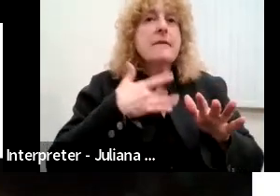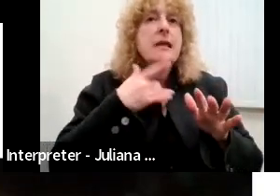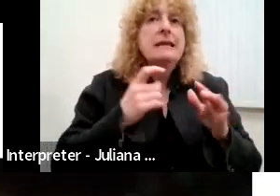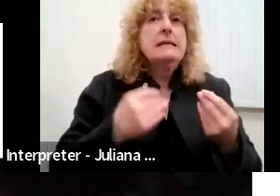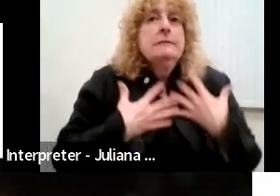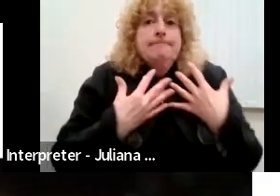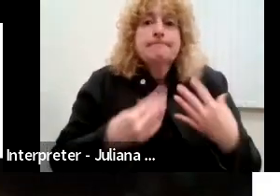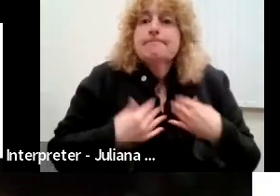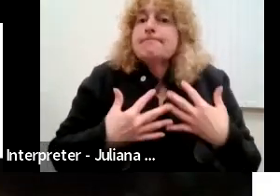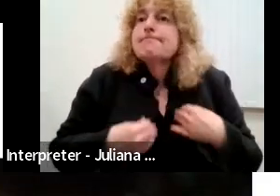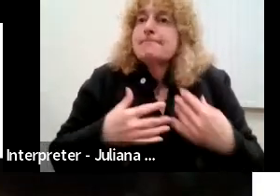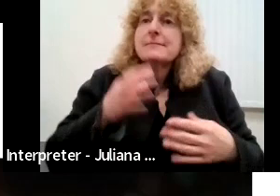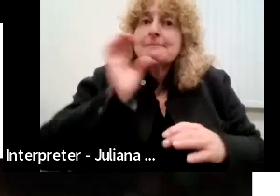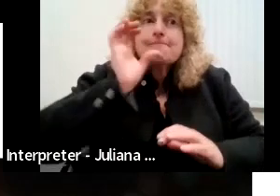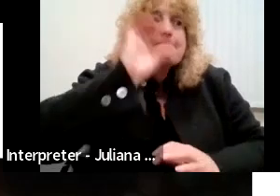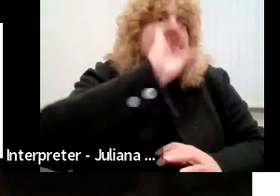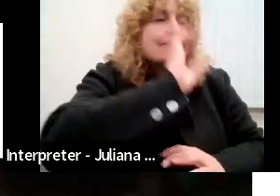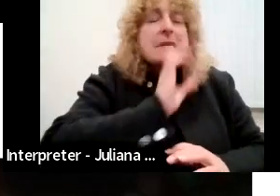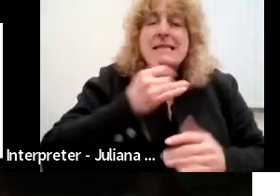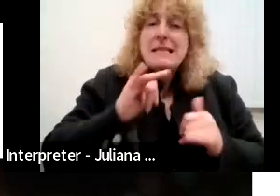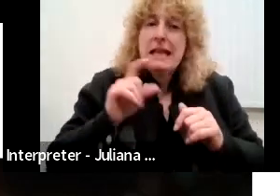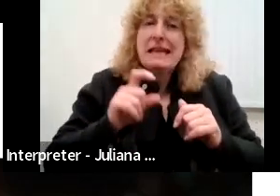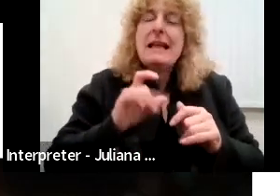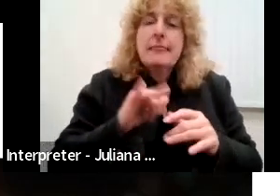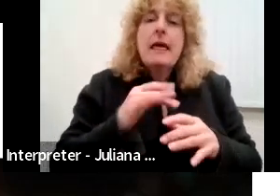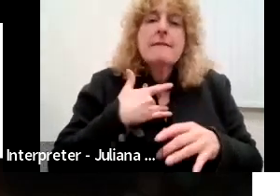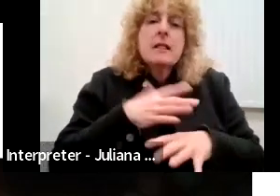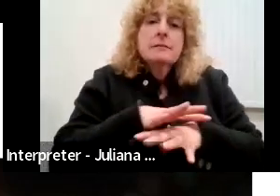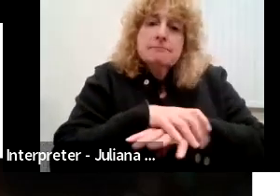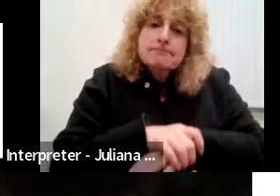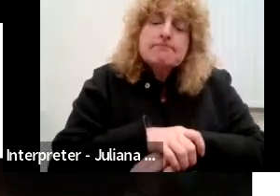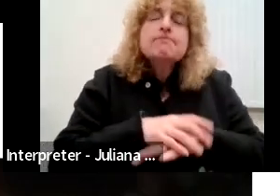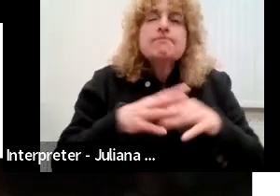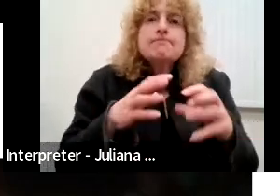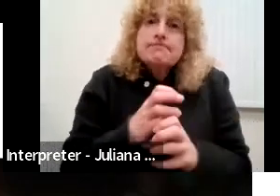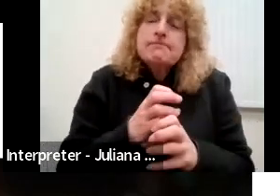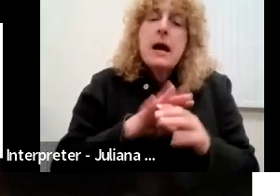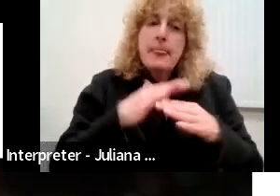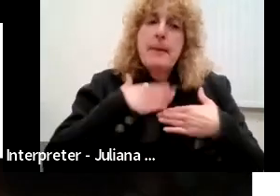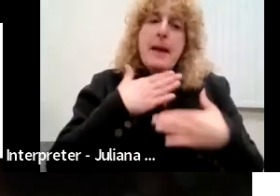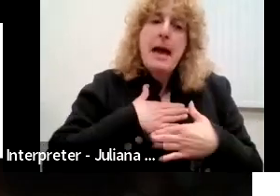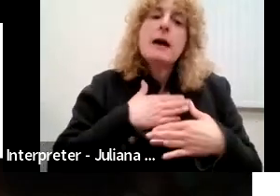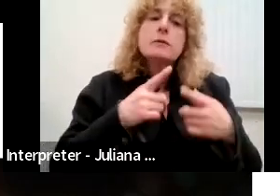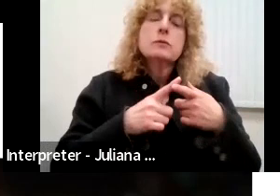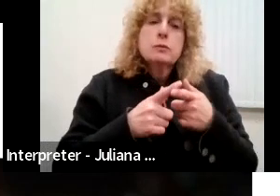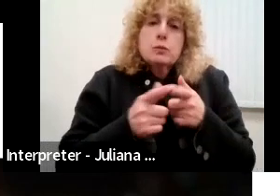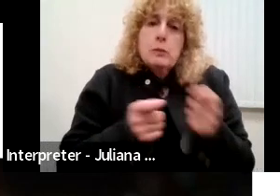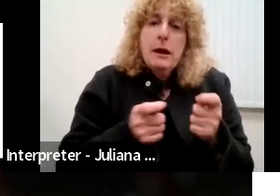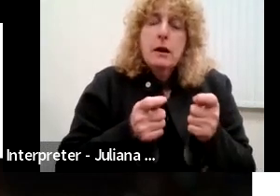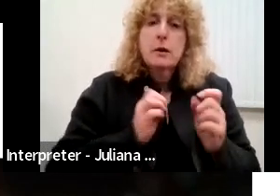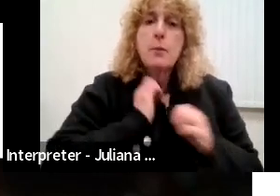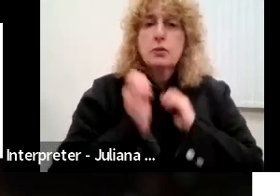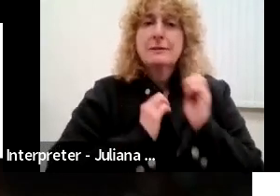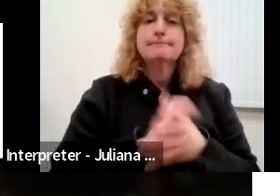they sometimes, they still need that compression onto their body to be able to regulate those